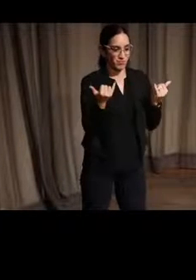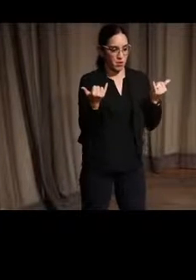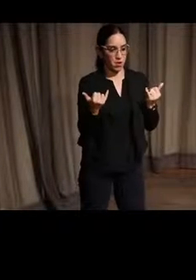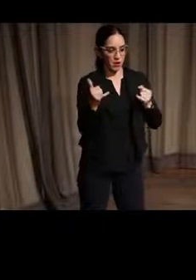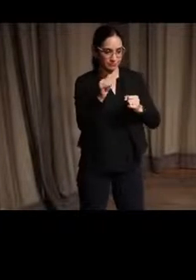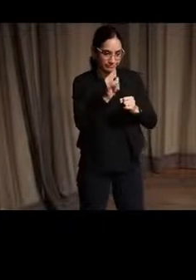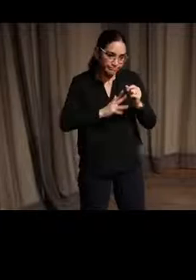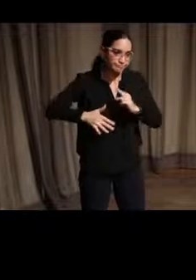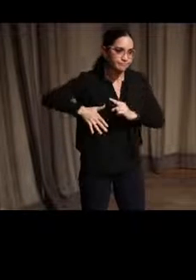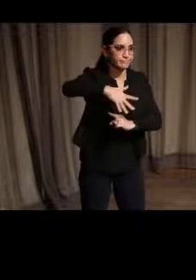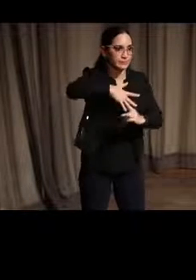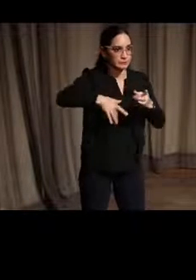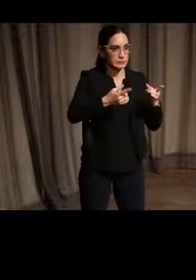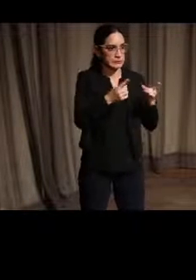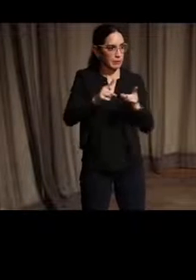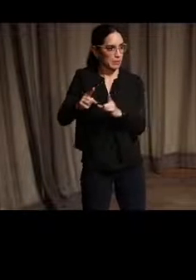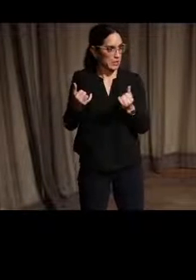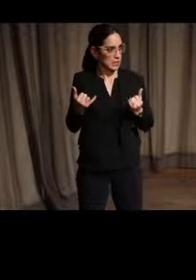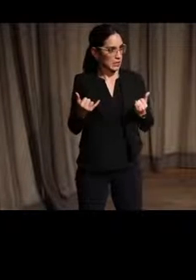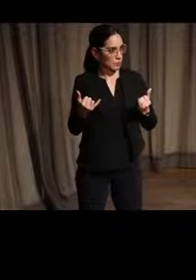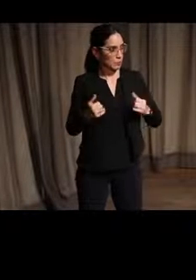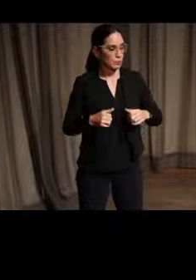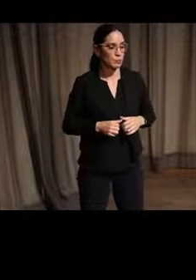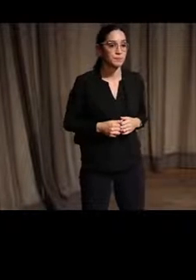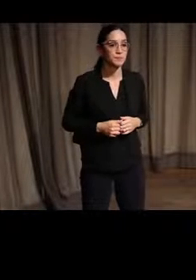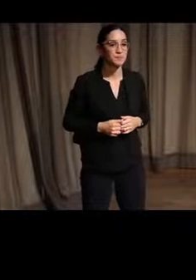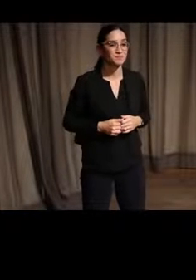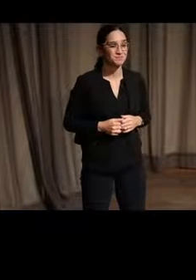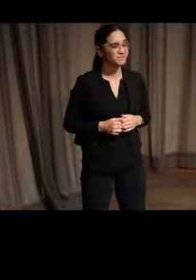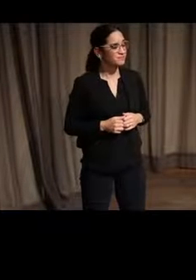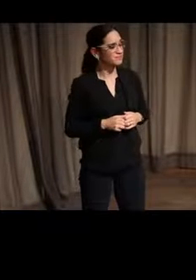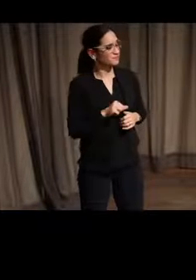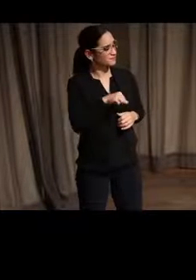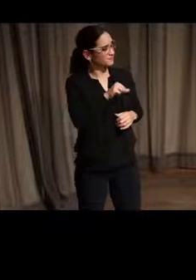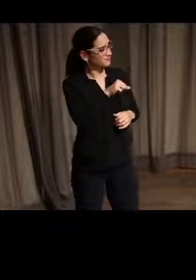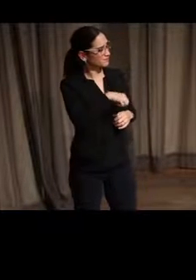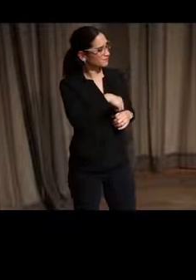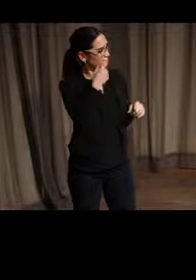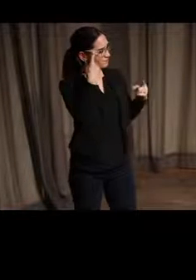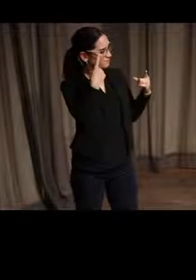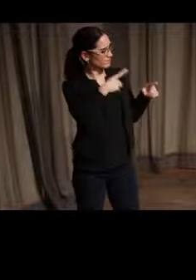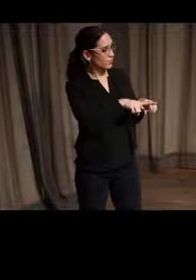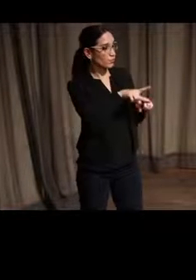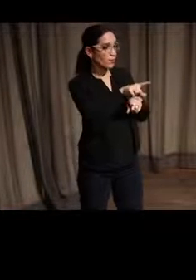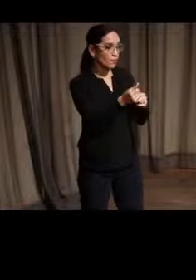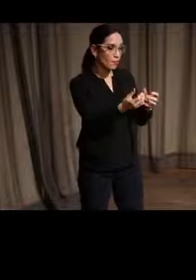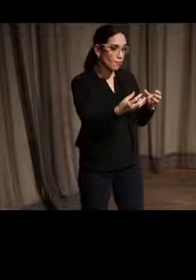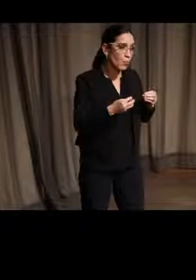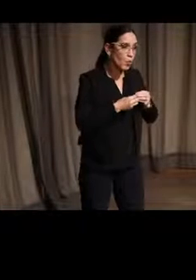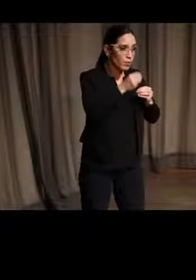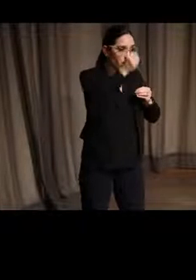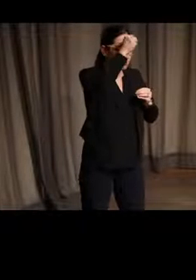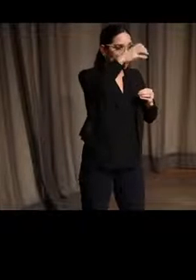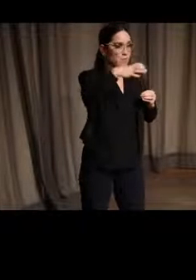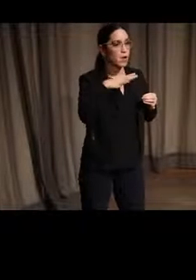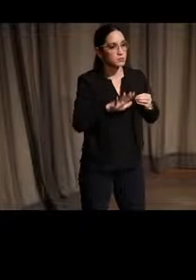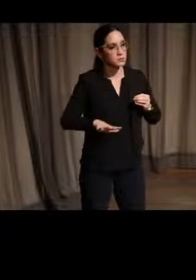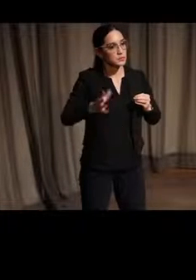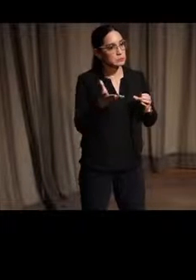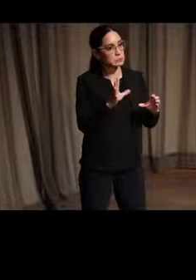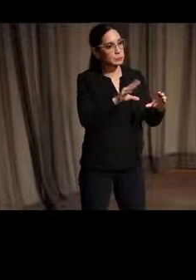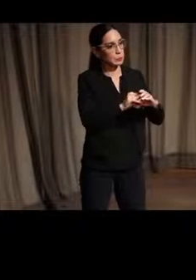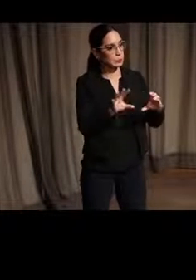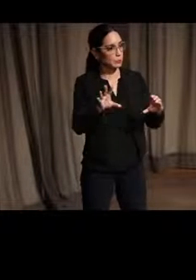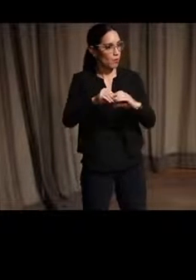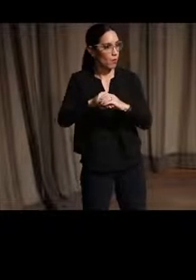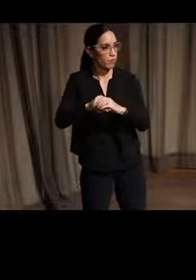that's something that I always annoyingly talk about, is that we need more men as part of the conversation, that the more that we